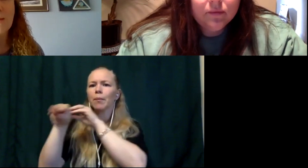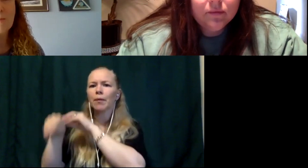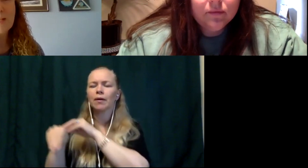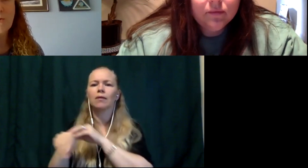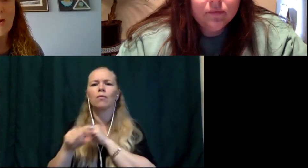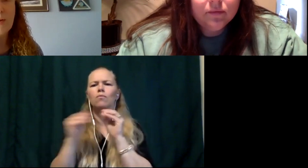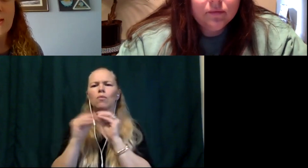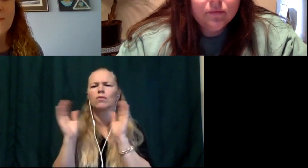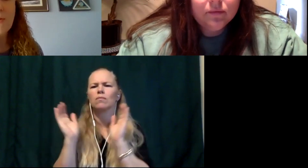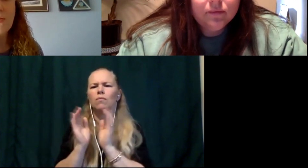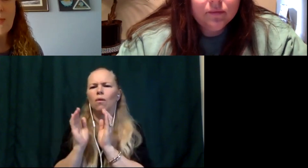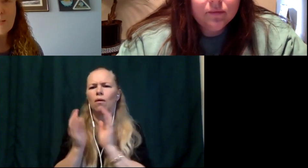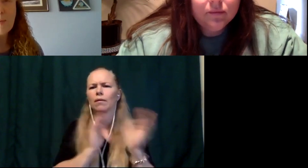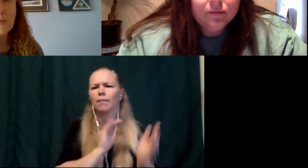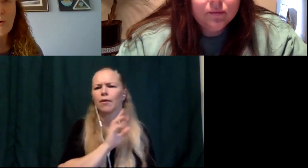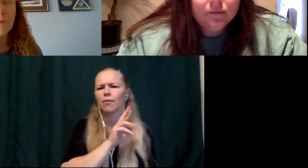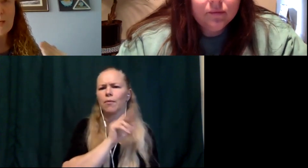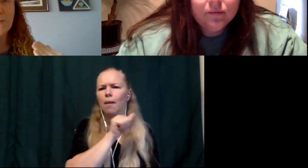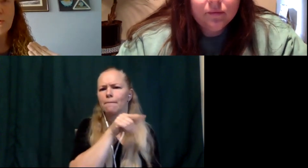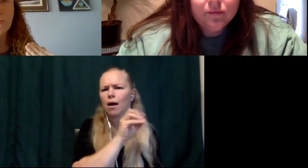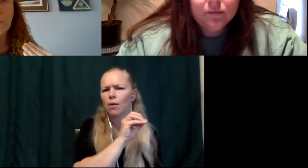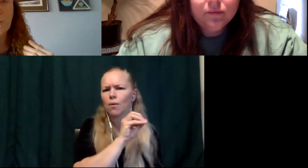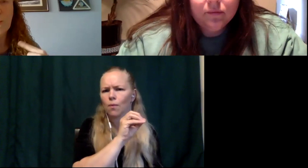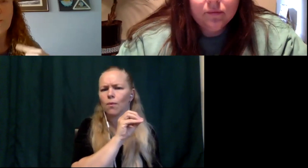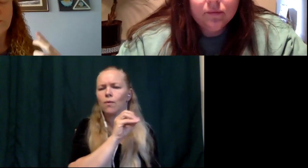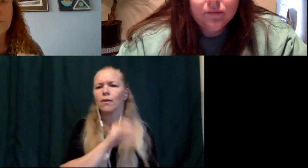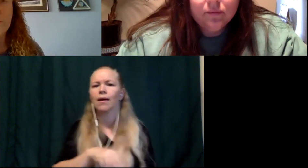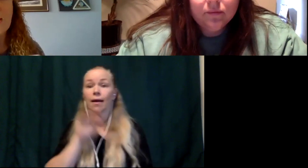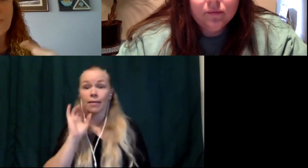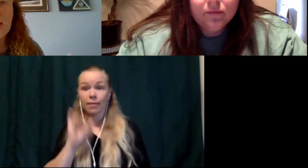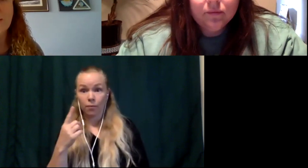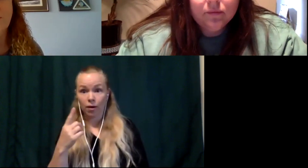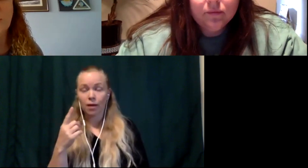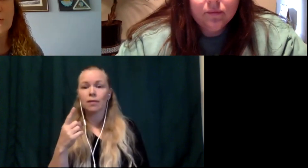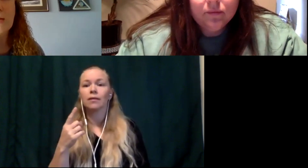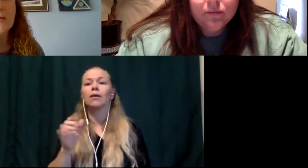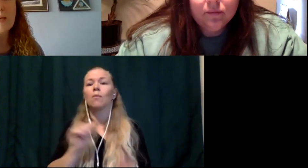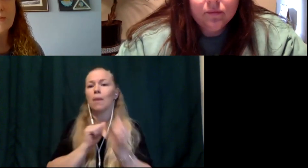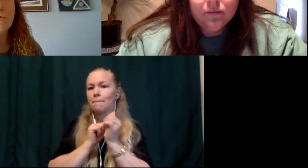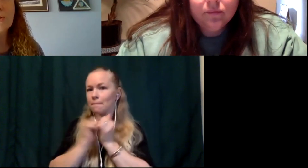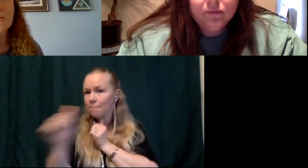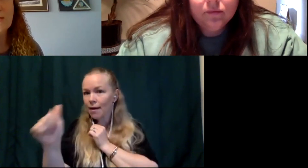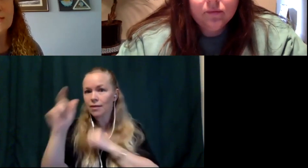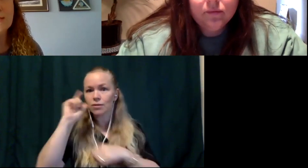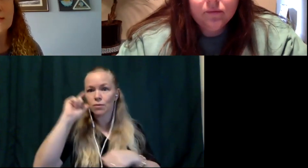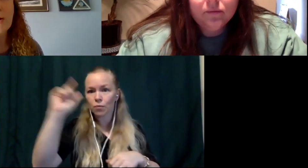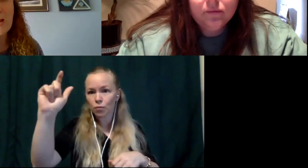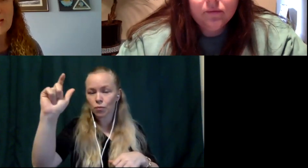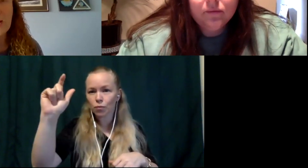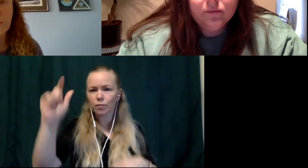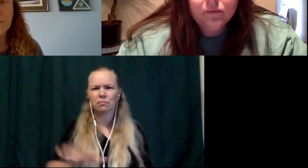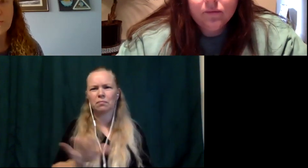the Apollo spacecraft, but that spacecraft was able to fly past the moon